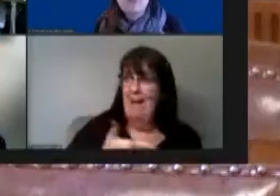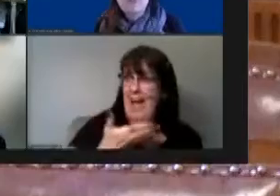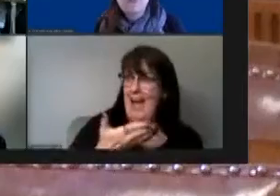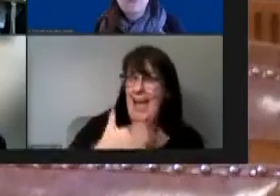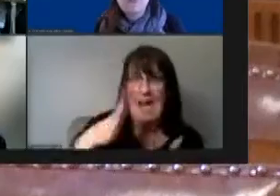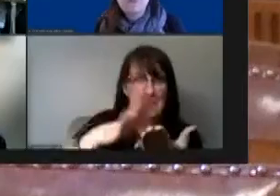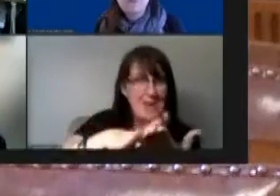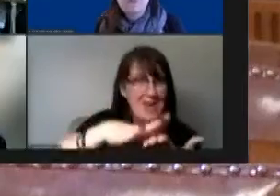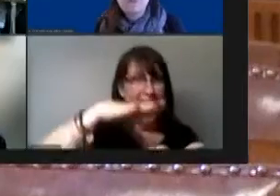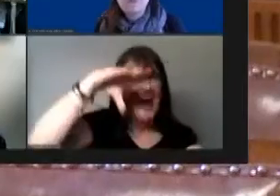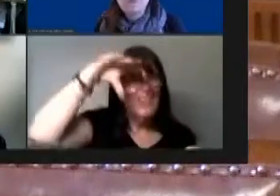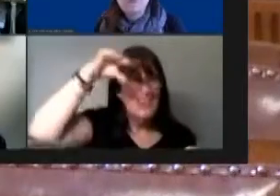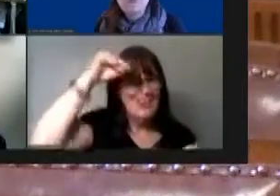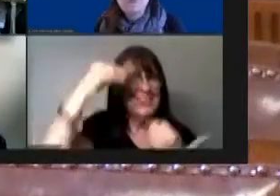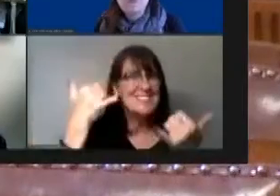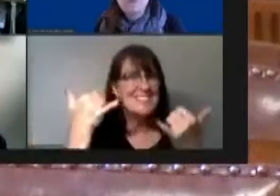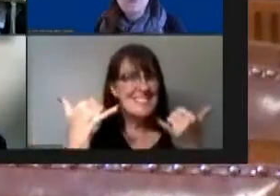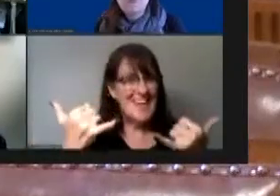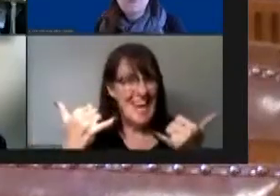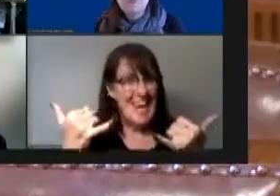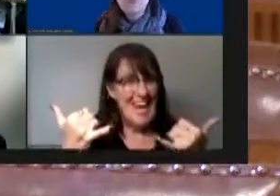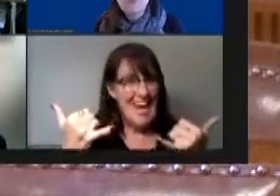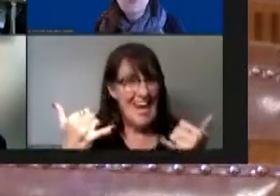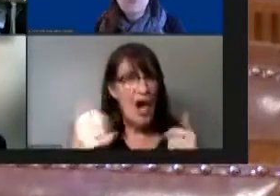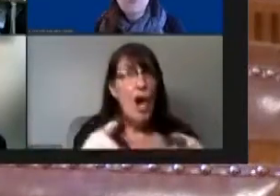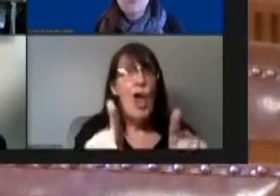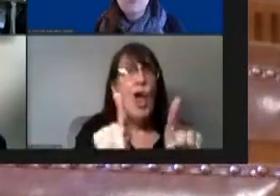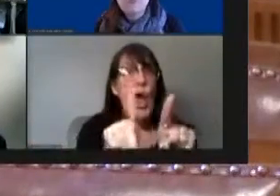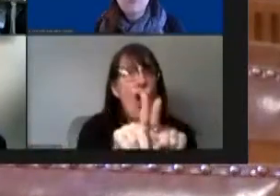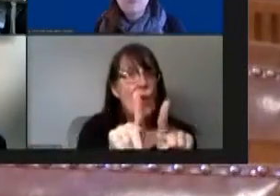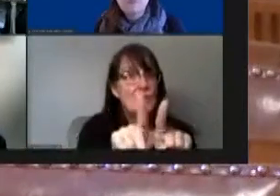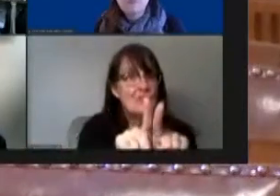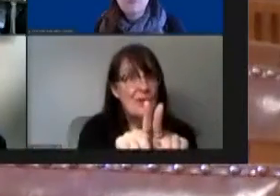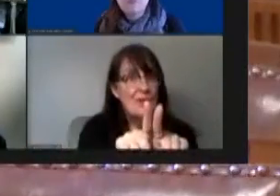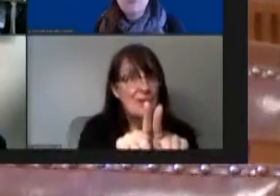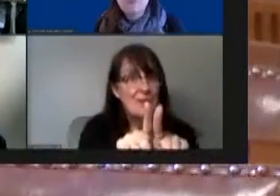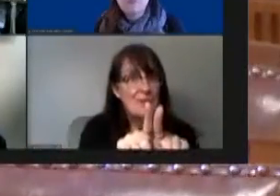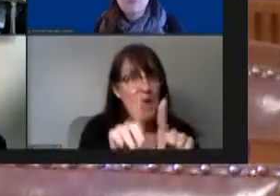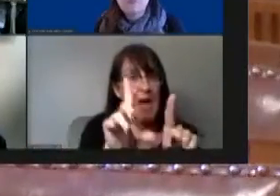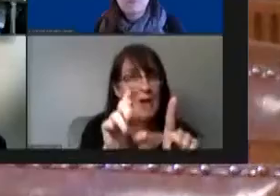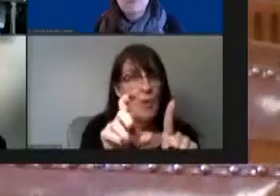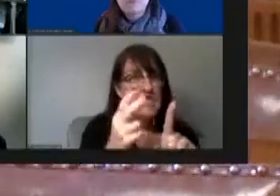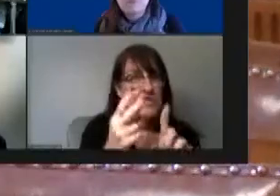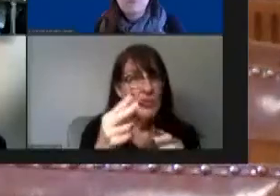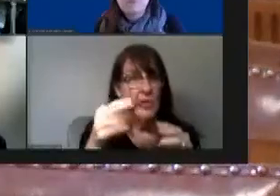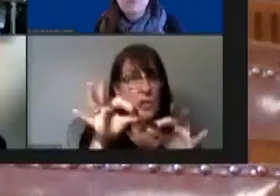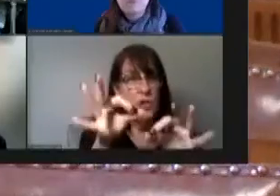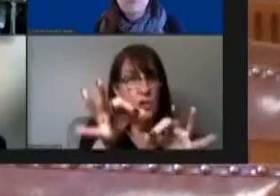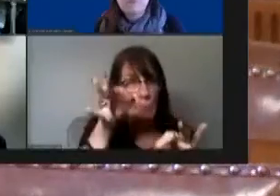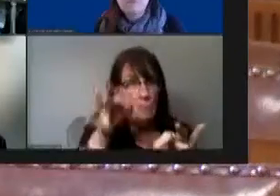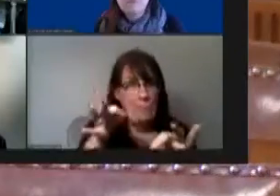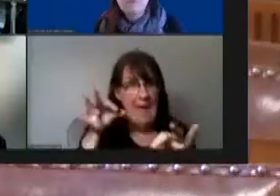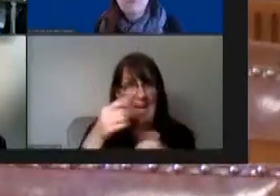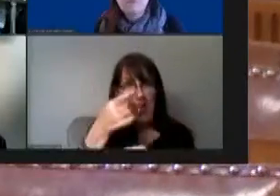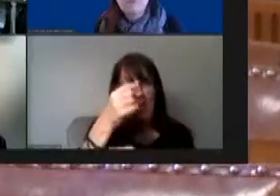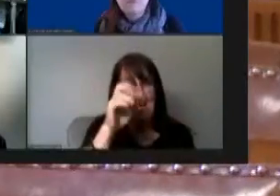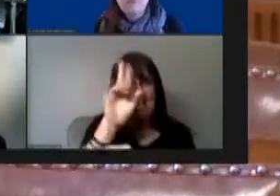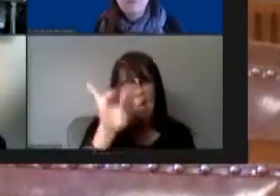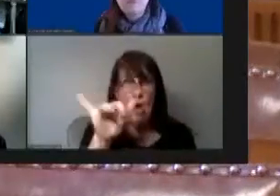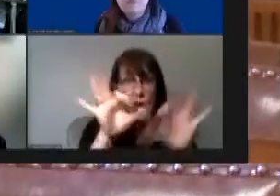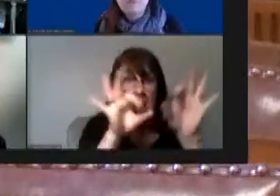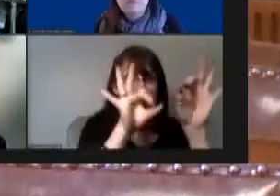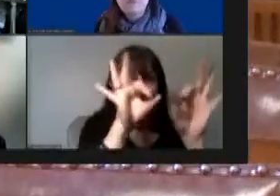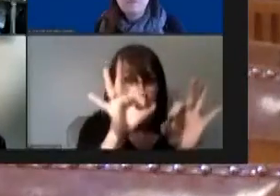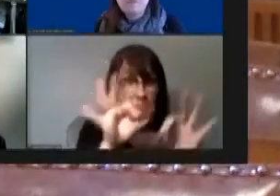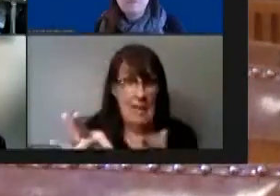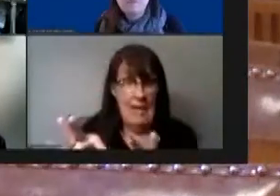something today. But I would also like to refer back to Gary. Gary is explaining to you that they've